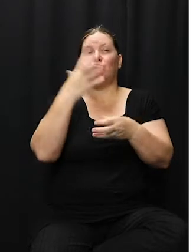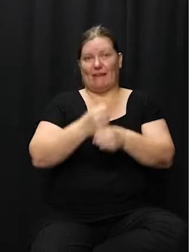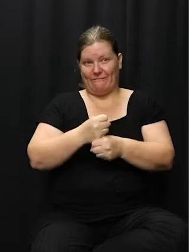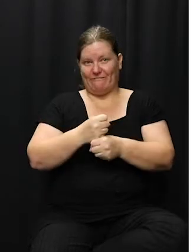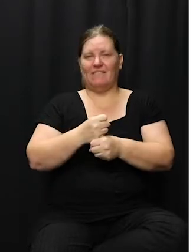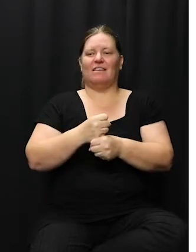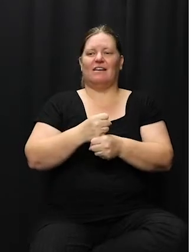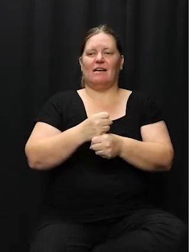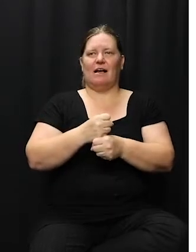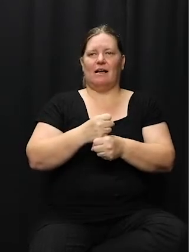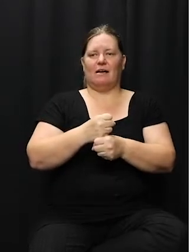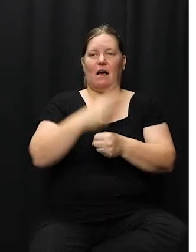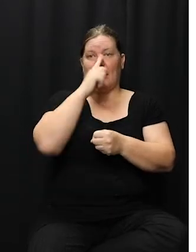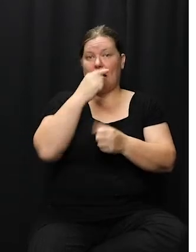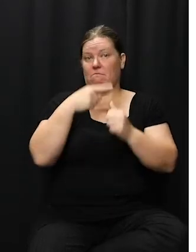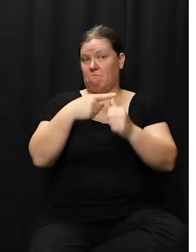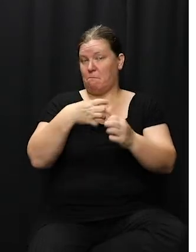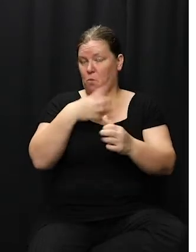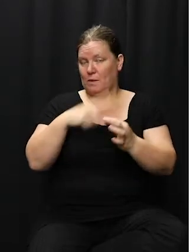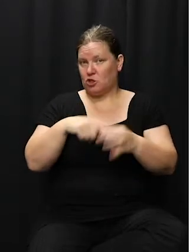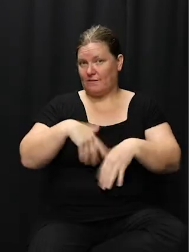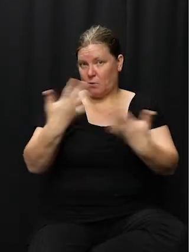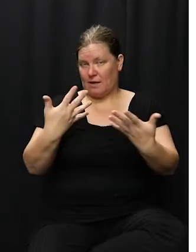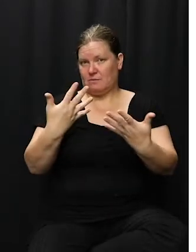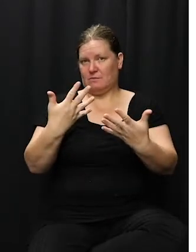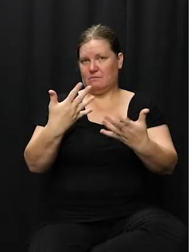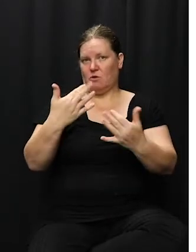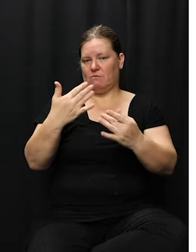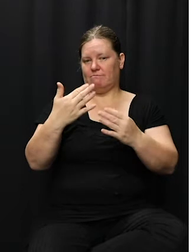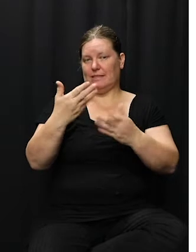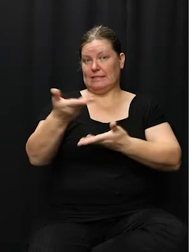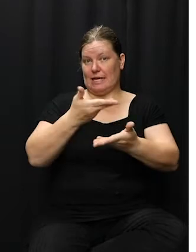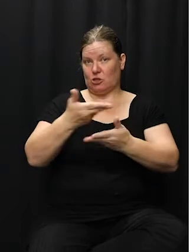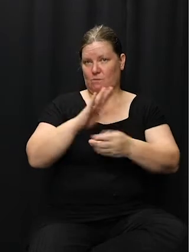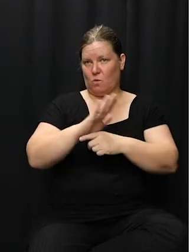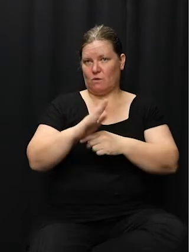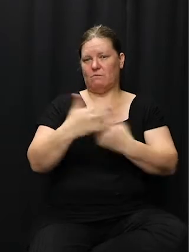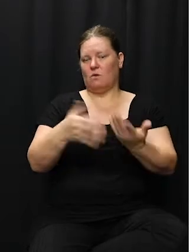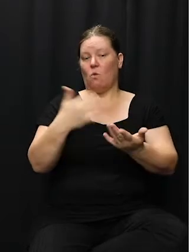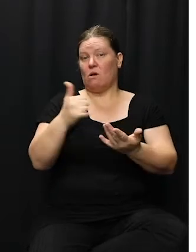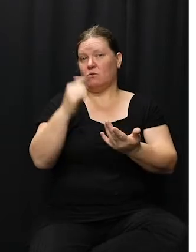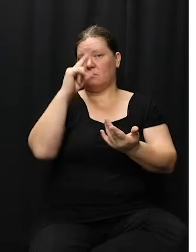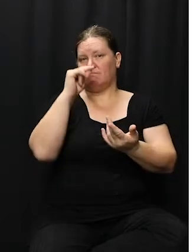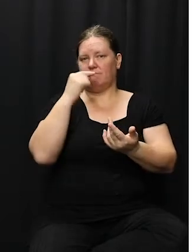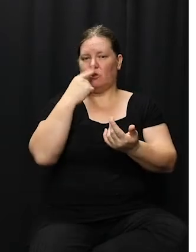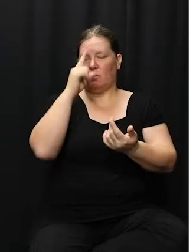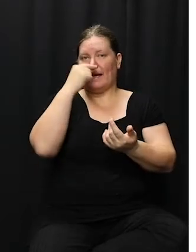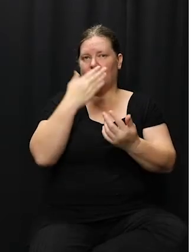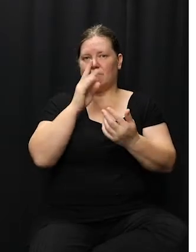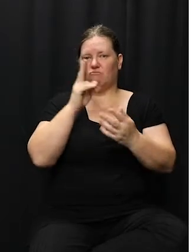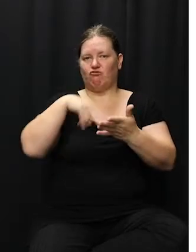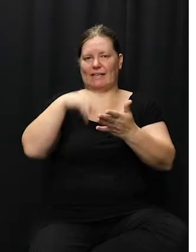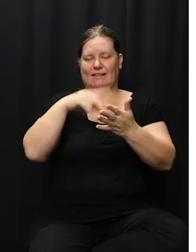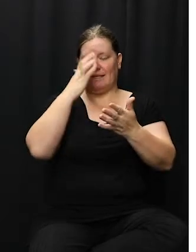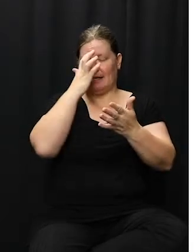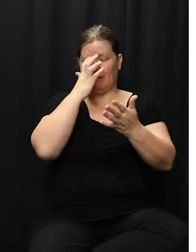I'm trying to be brief and I can answer more questions if on the discussion board, or,